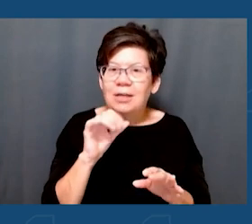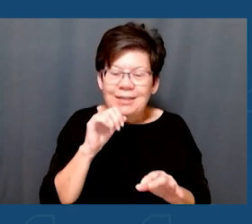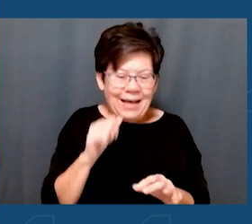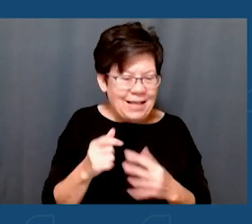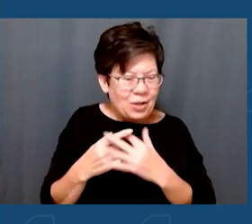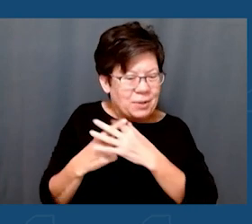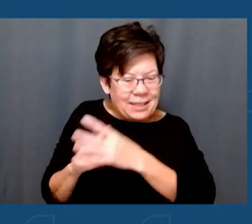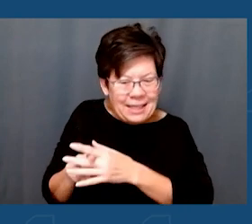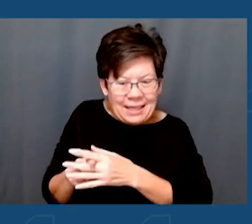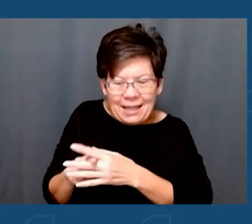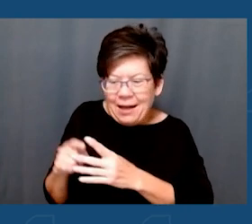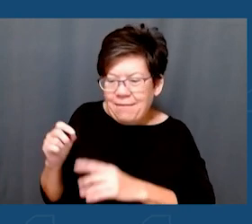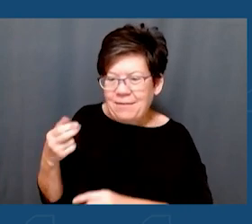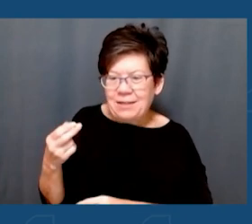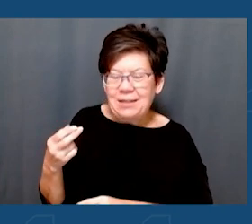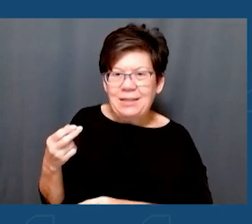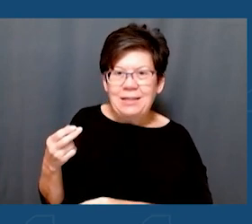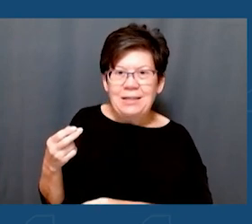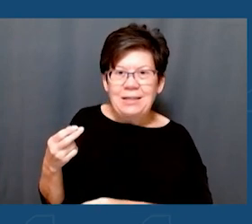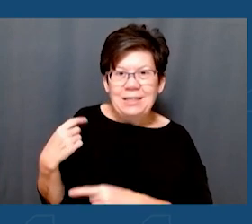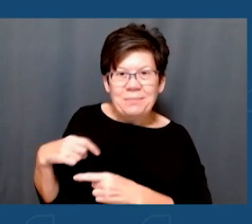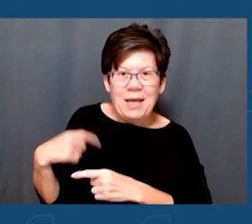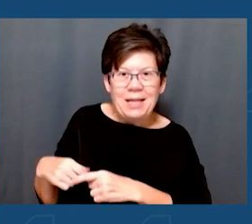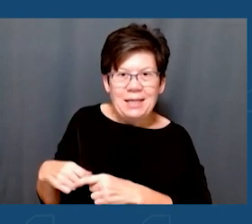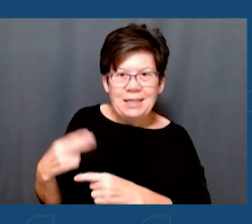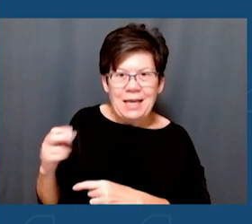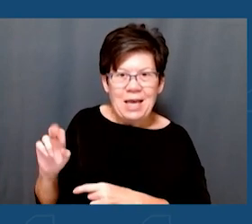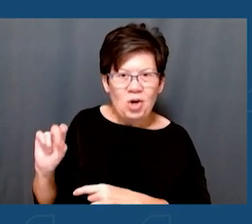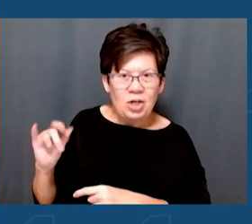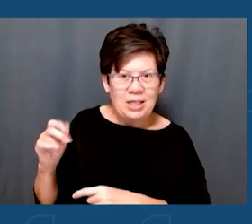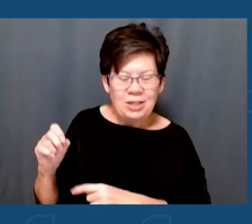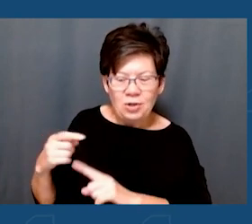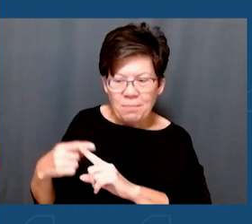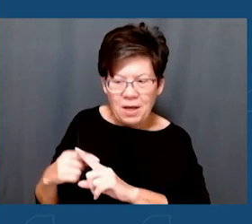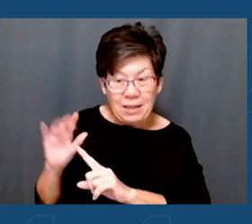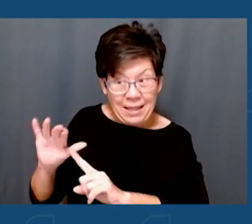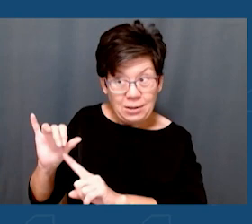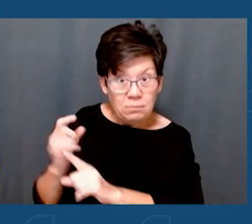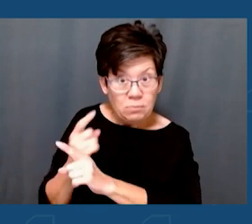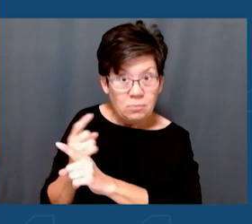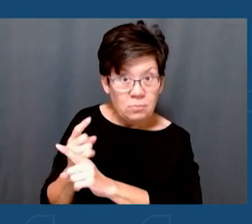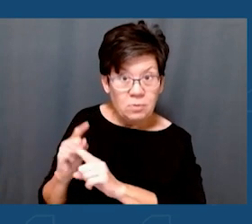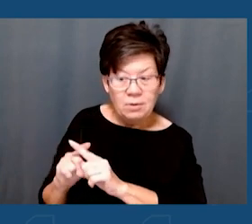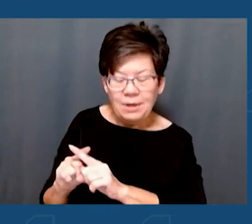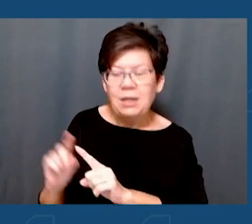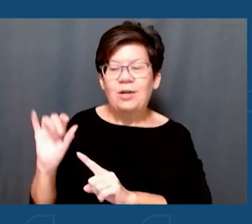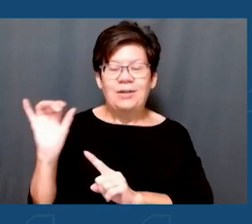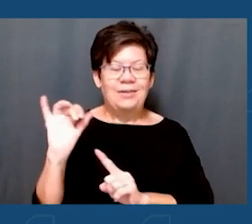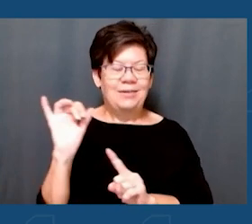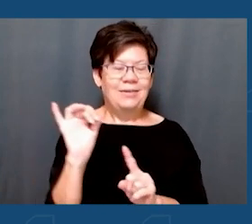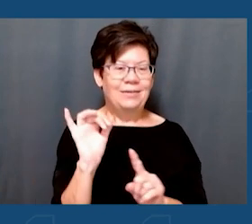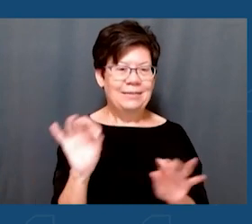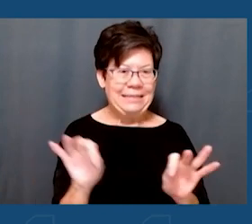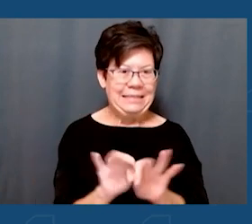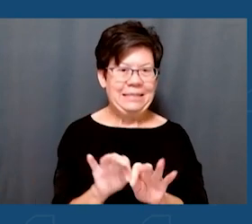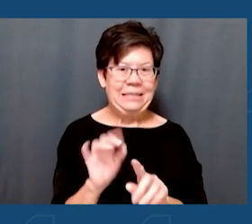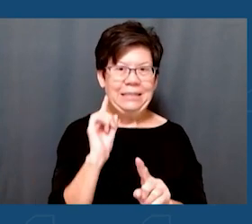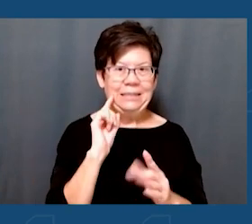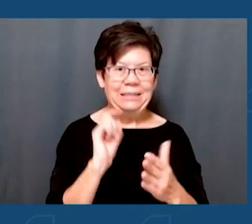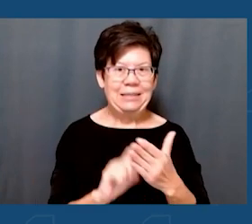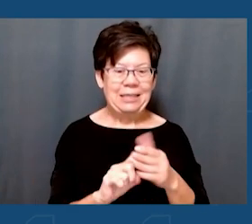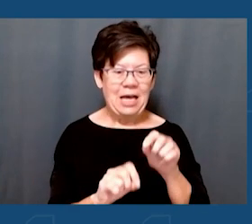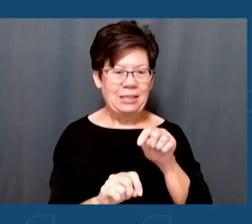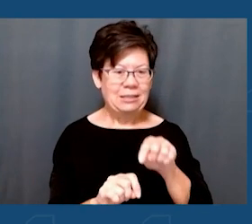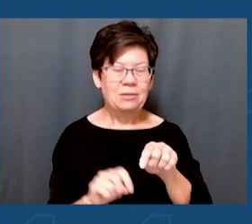Month, which is appropriate, but it's also a moment for us to recognize the